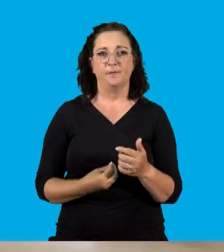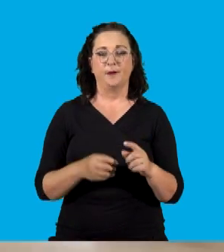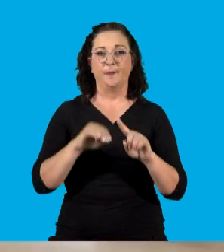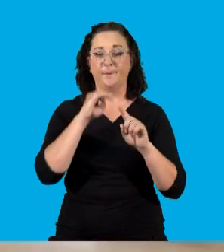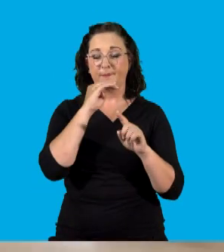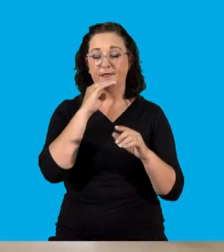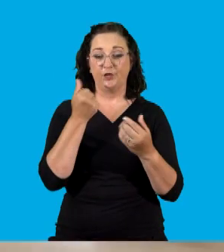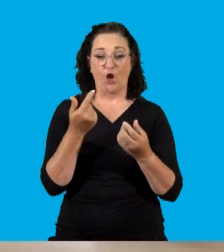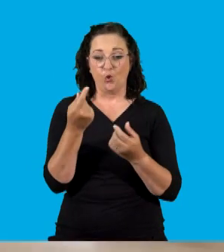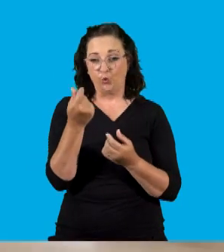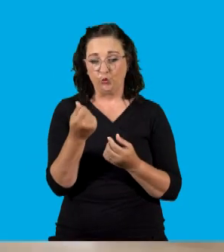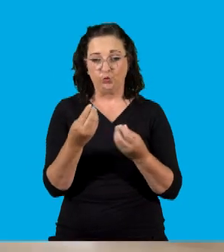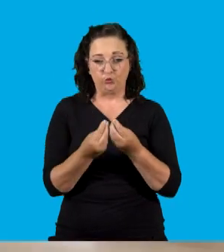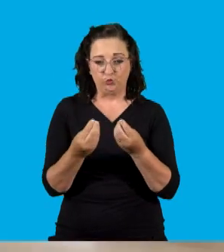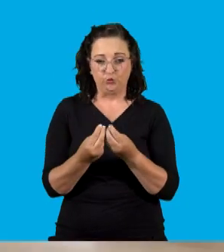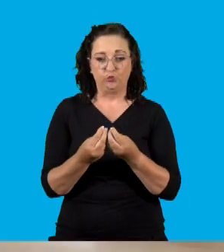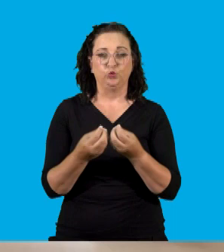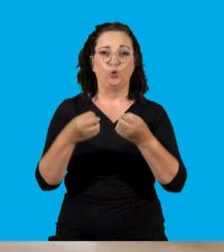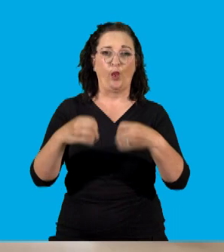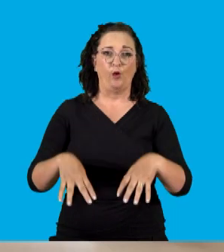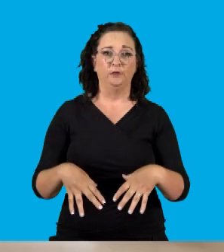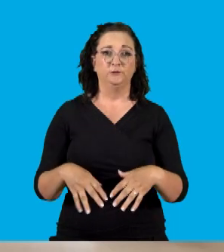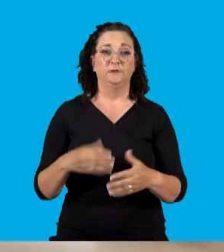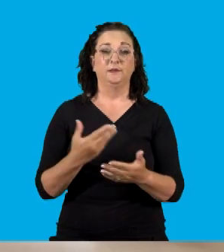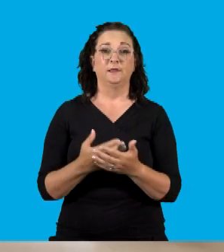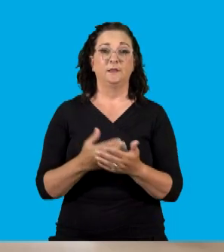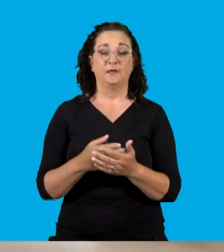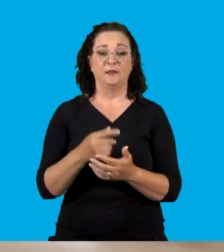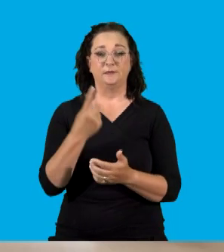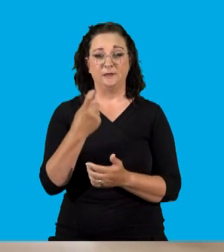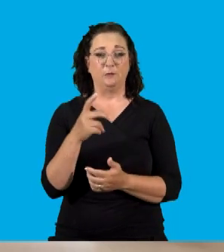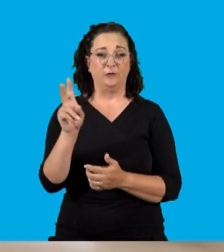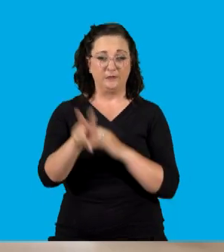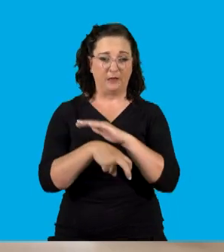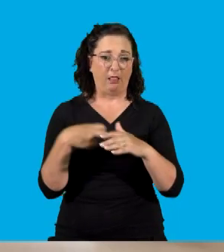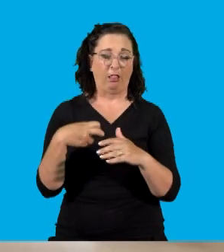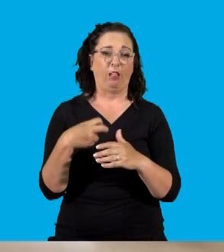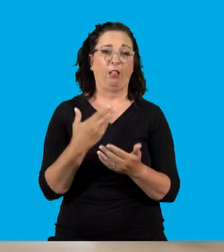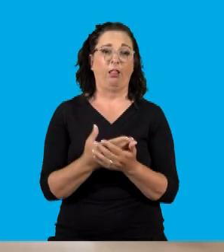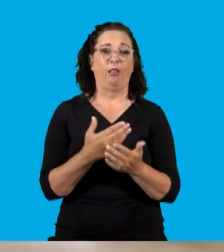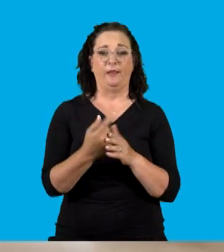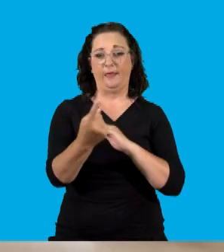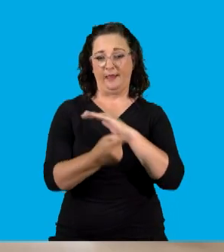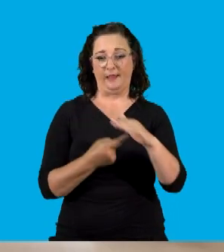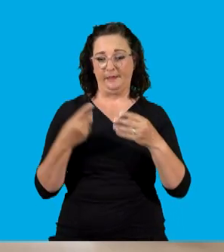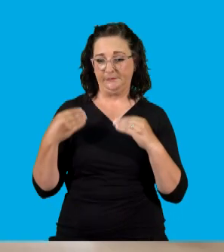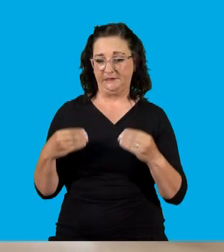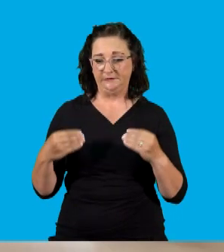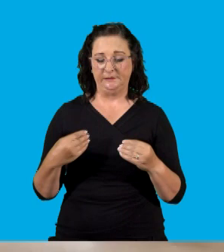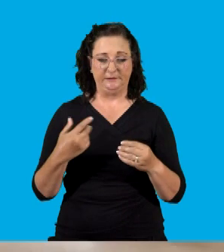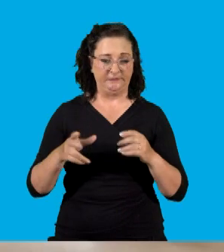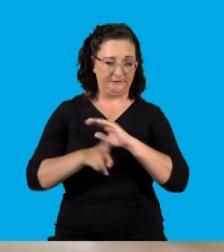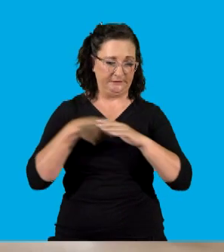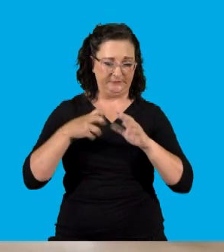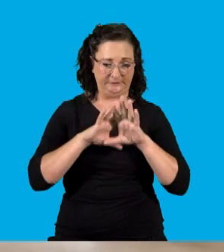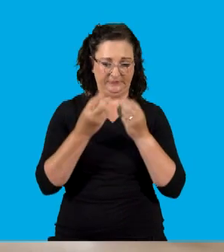which relates to the loss of goods in a business. It can be due to burglaries, people coming into the business and maybe